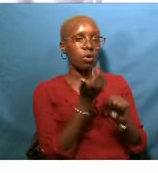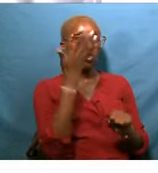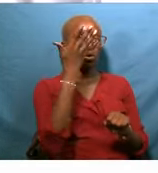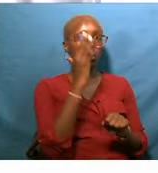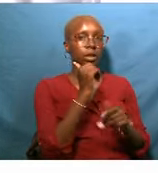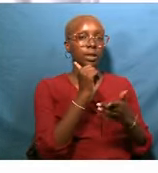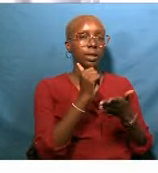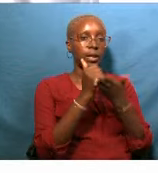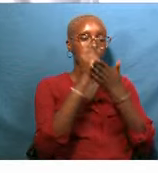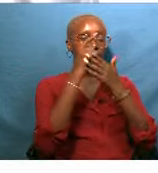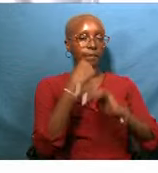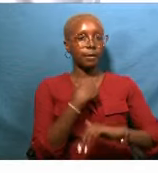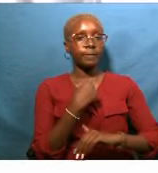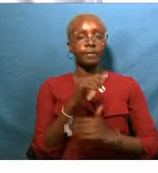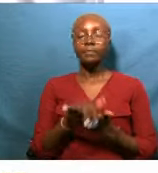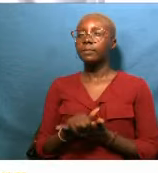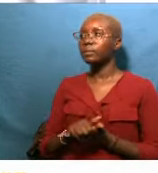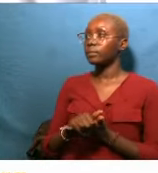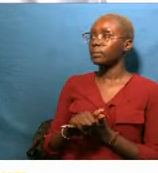my helper.